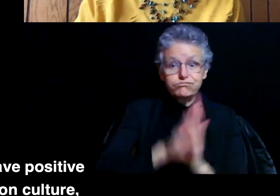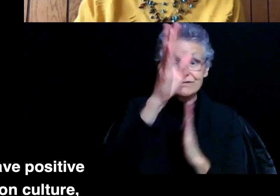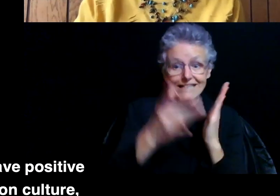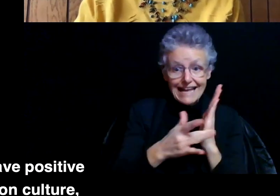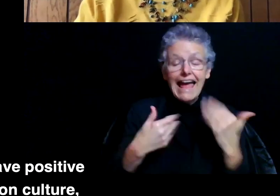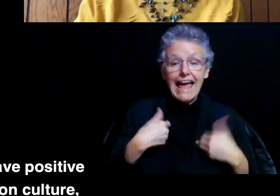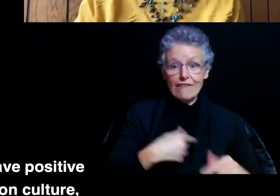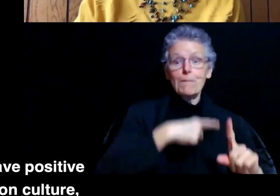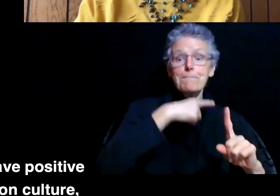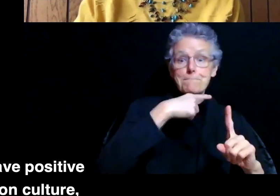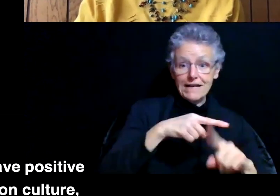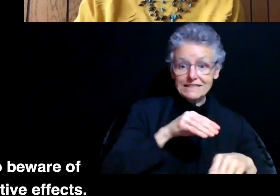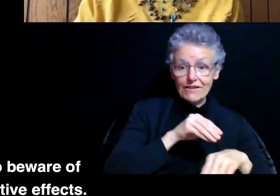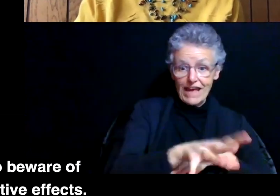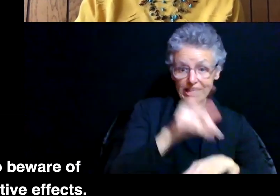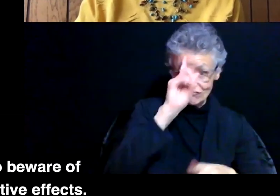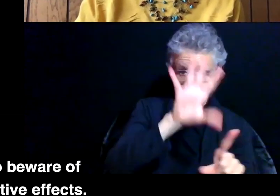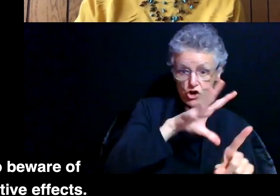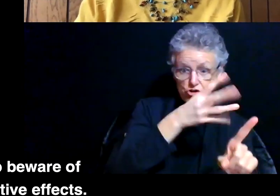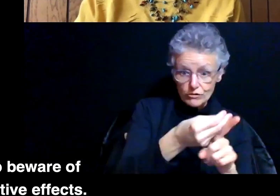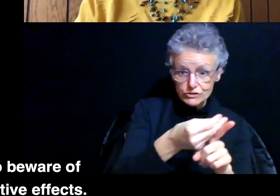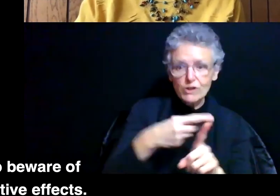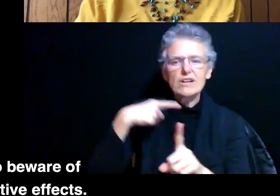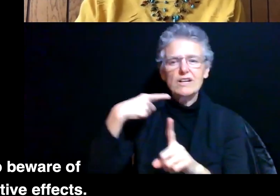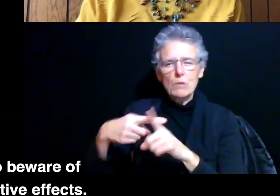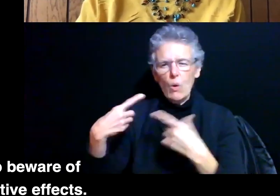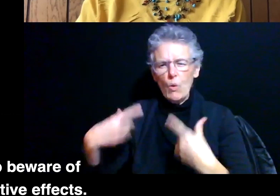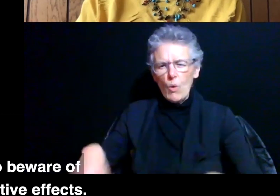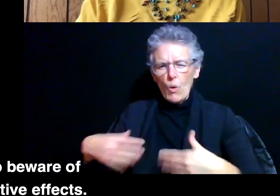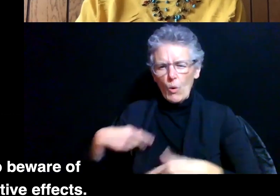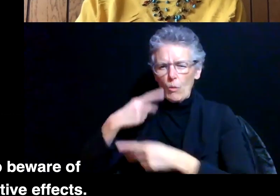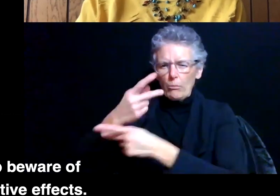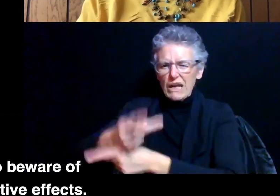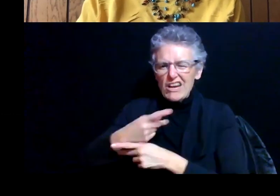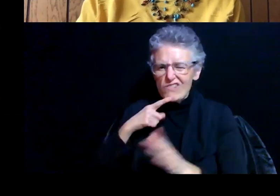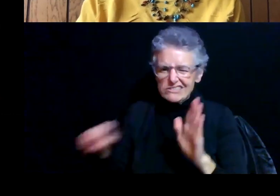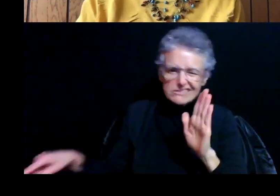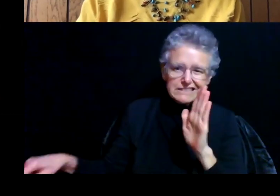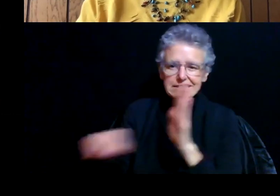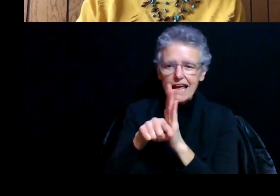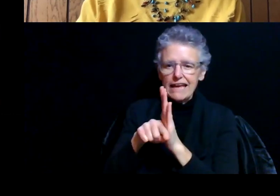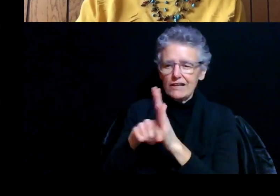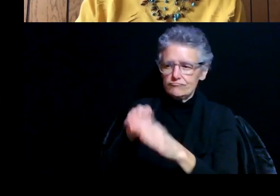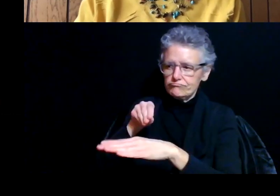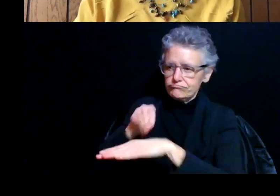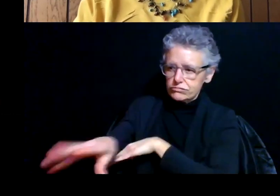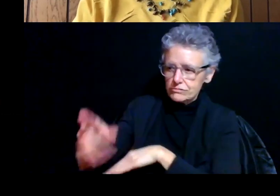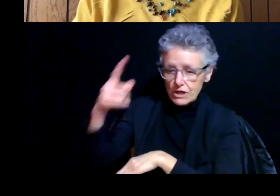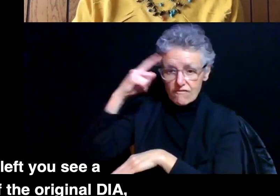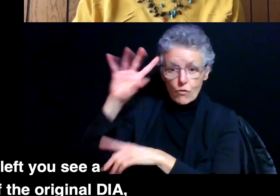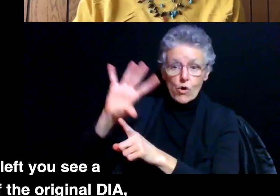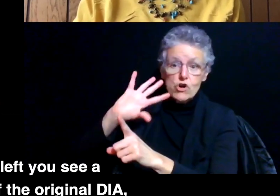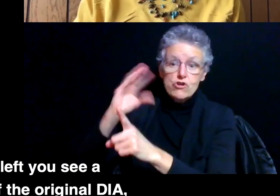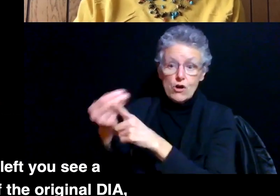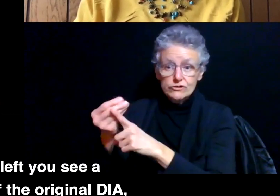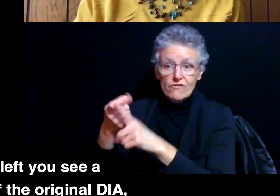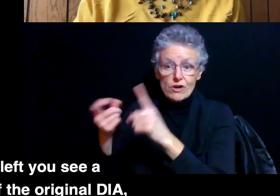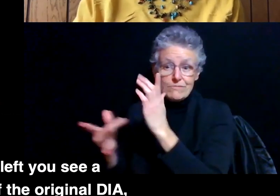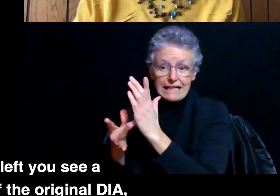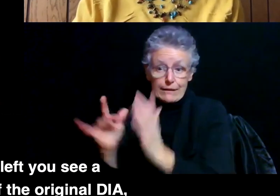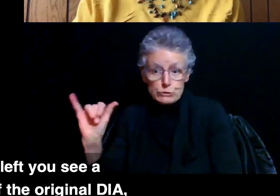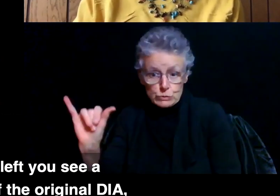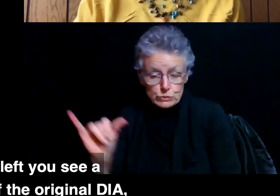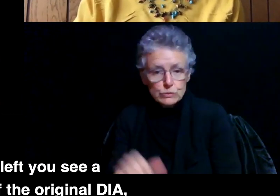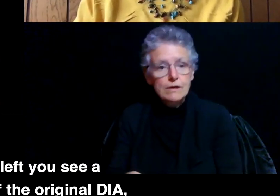positive effects on culture, but also beware of the negative effects. New slide shows two photographs. At the top left, you see